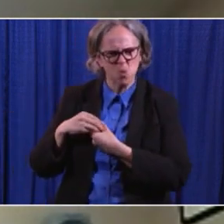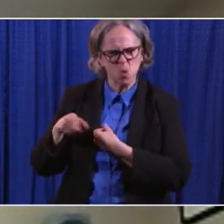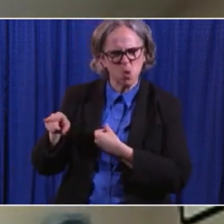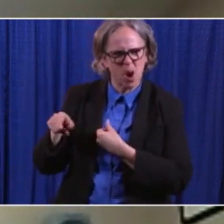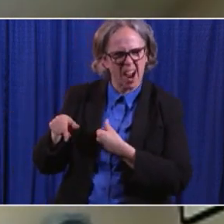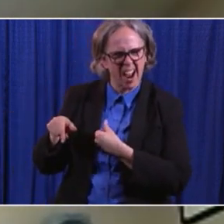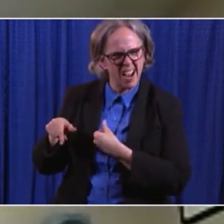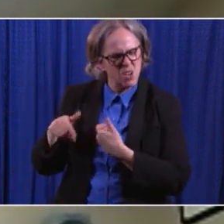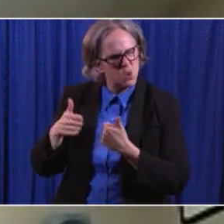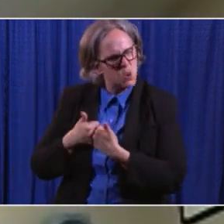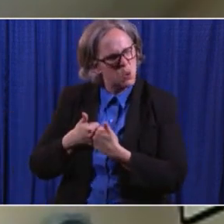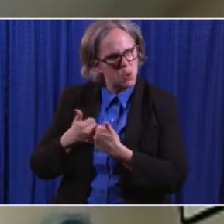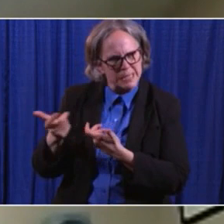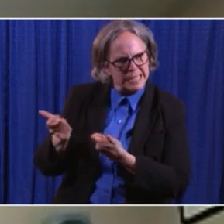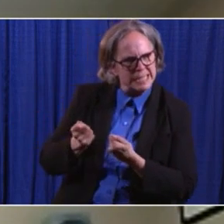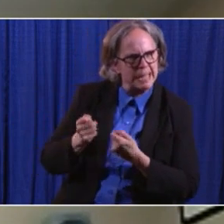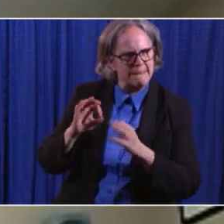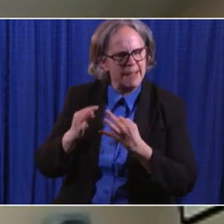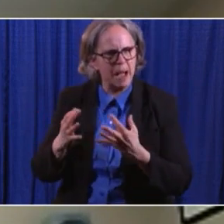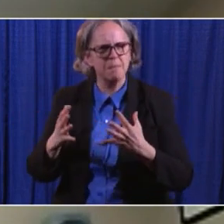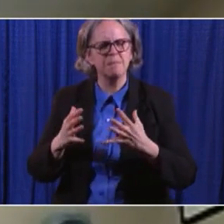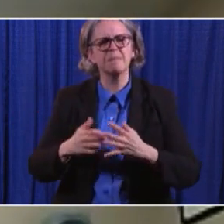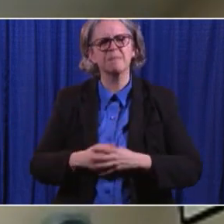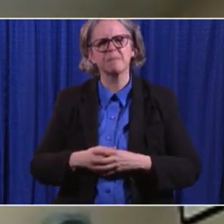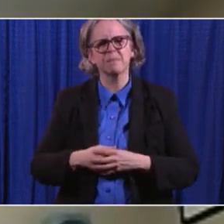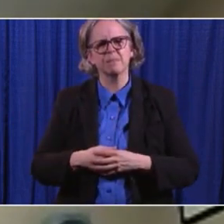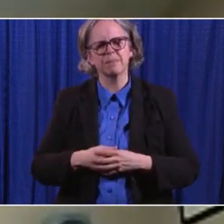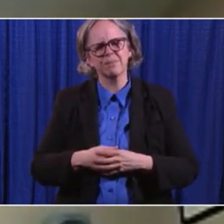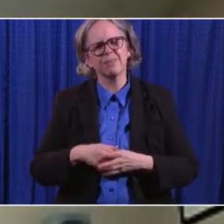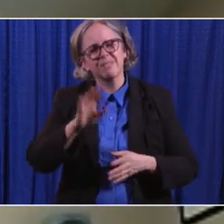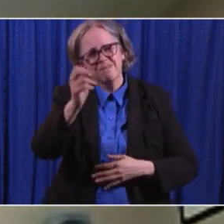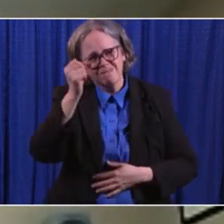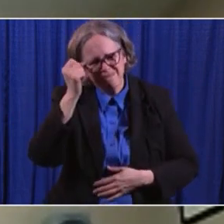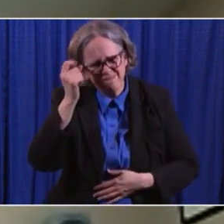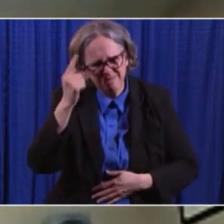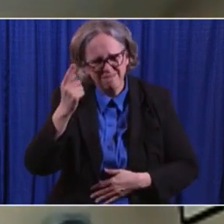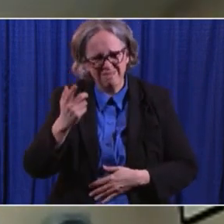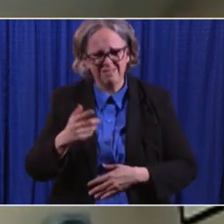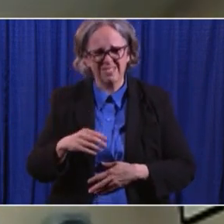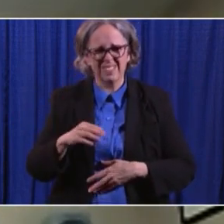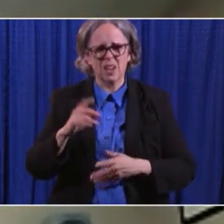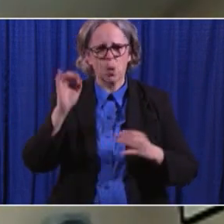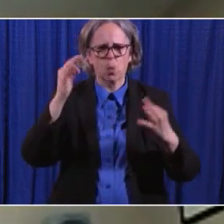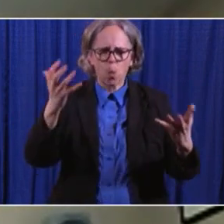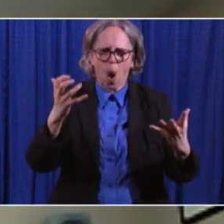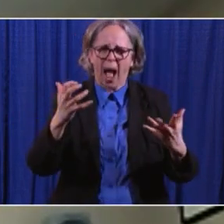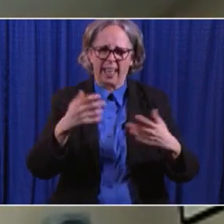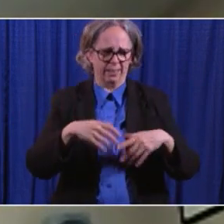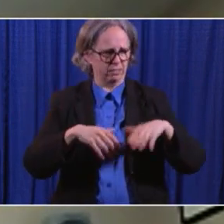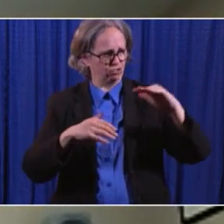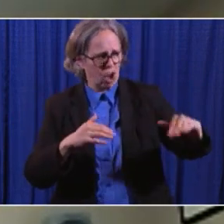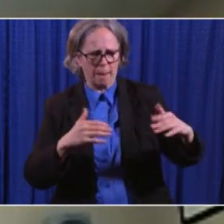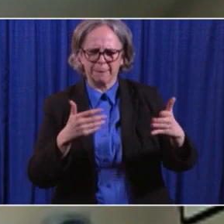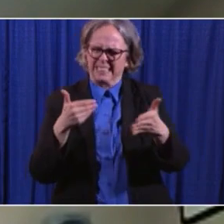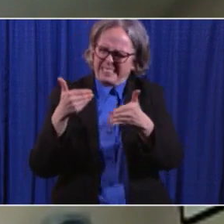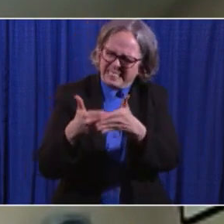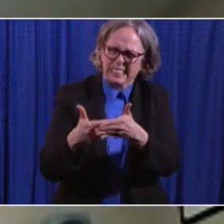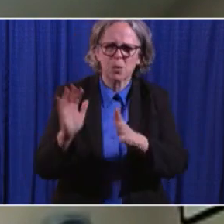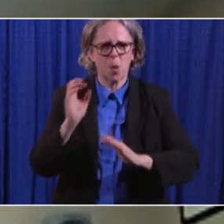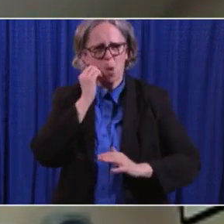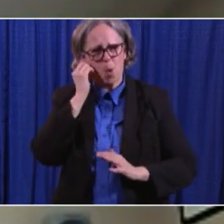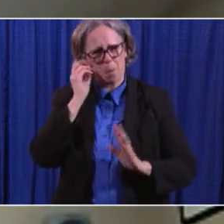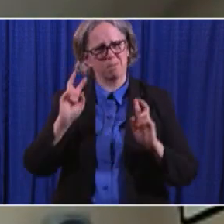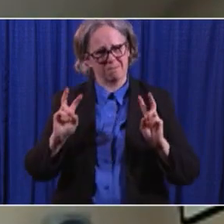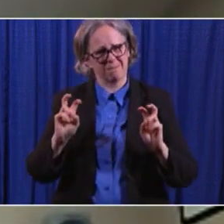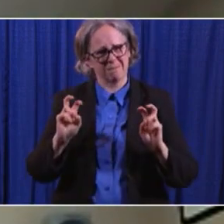make sure that we keep the child as close to home as possible and continue to meet their needs. Well, Jeff,